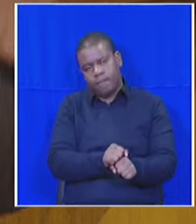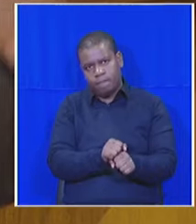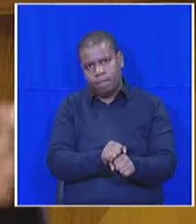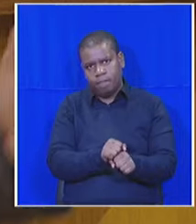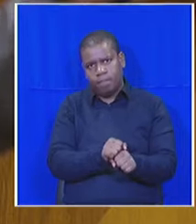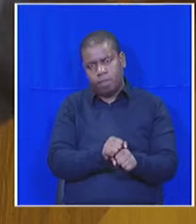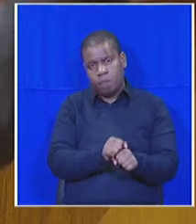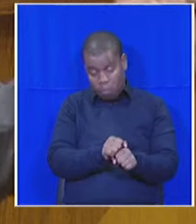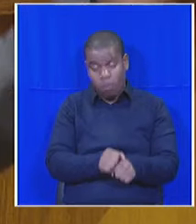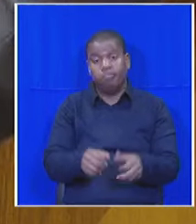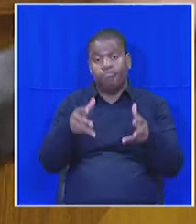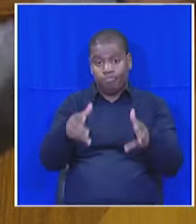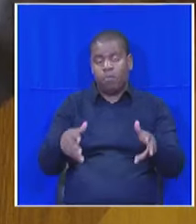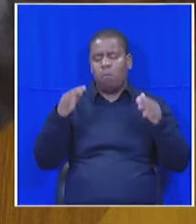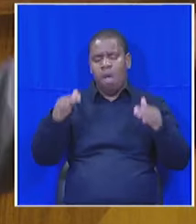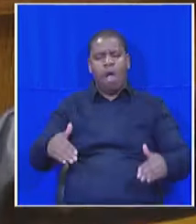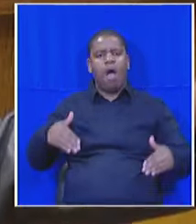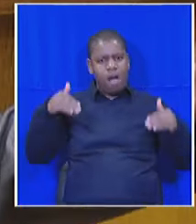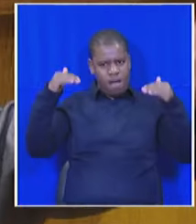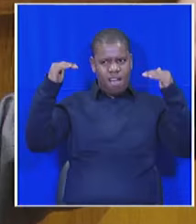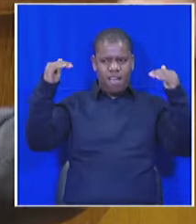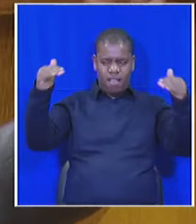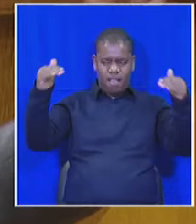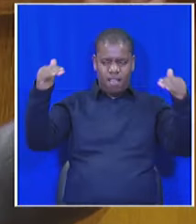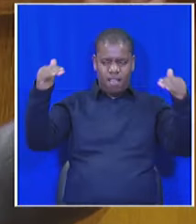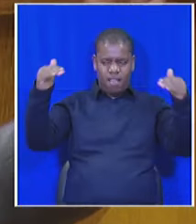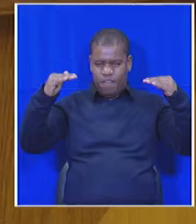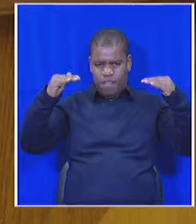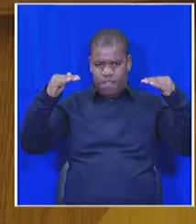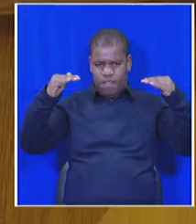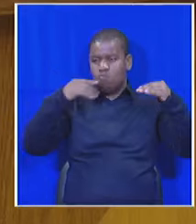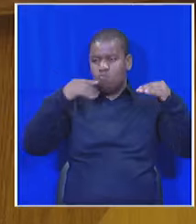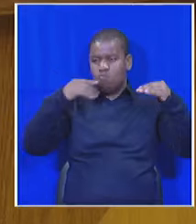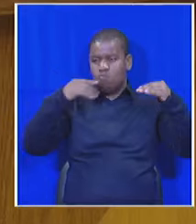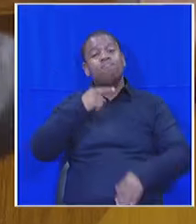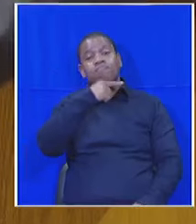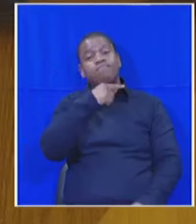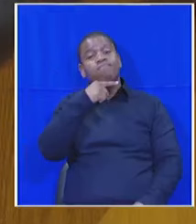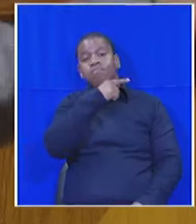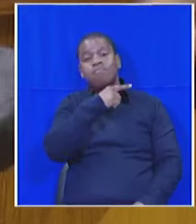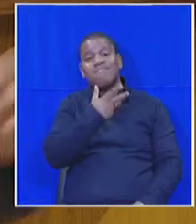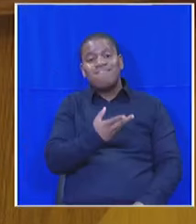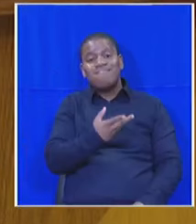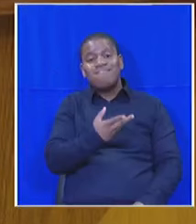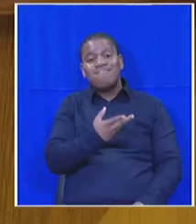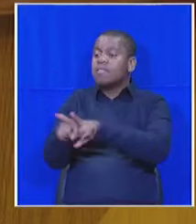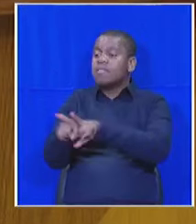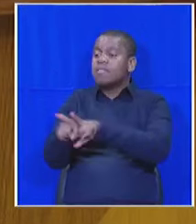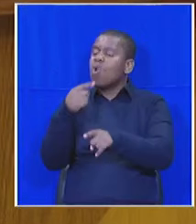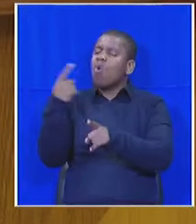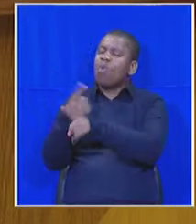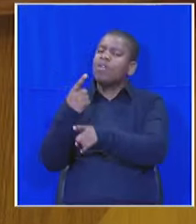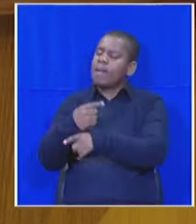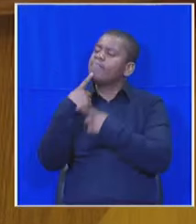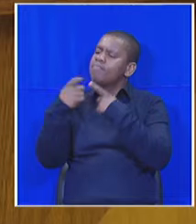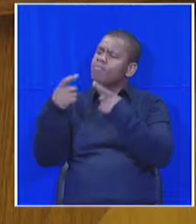this is what you call the highest level of hypocrisy. You are saying propaganda, but you yourself are now going out there and